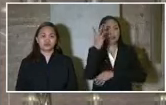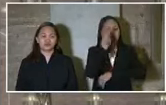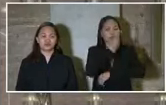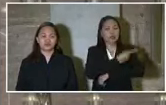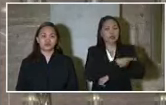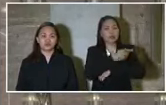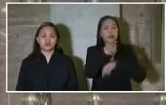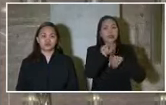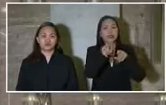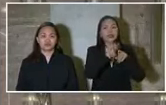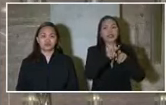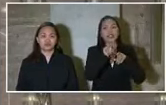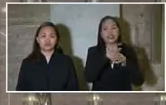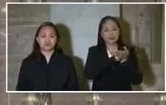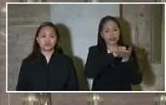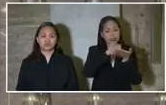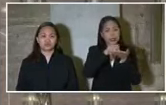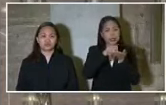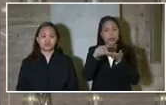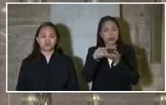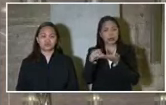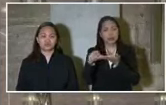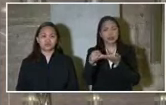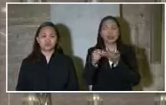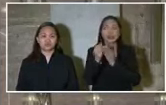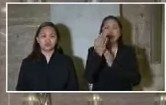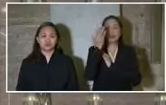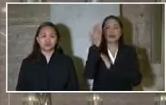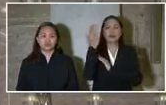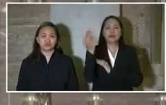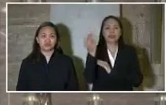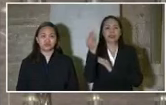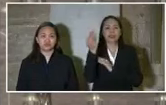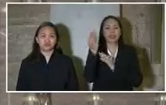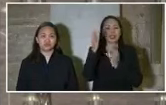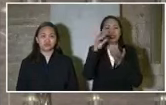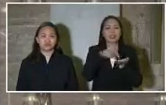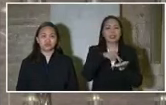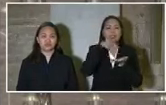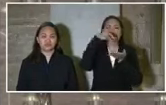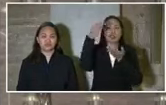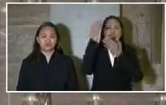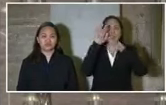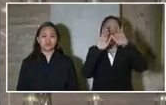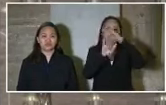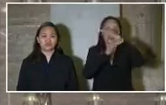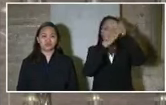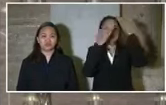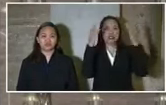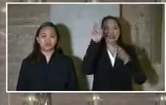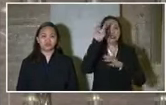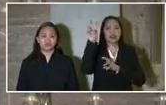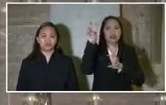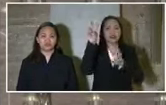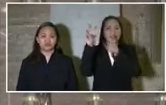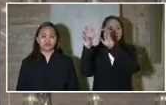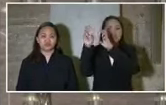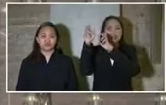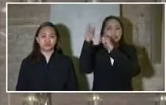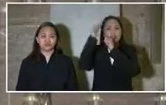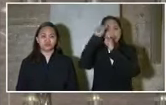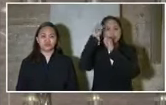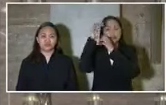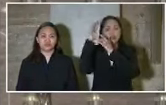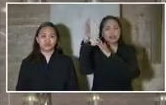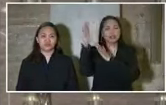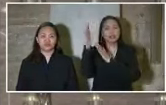in accordance with the Scriptures. He ascended into heaven and is seated at the right hand of the